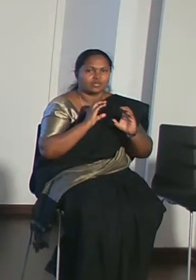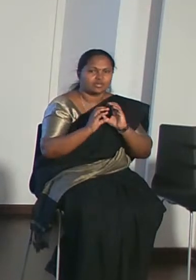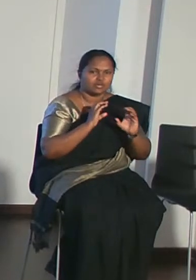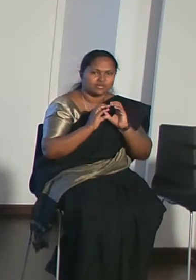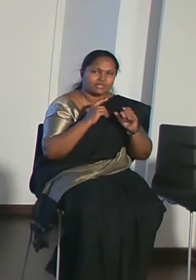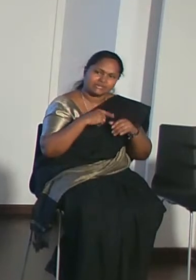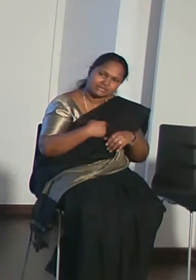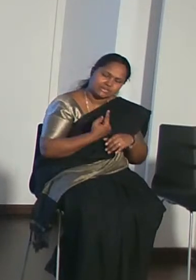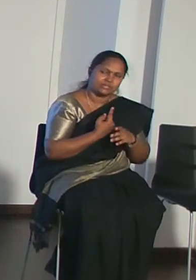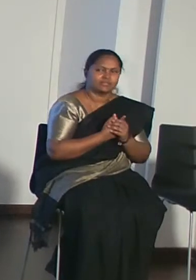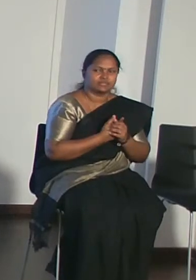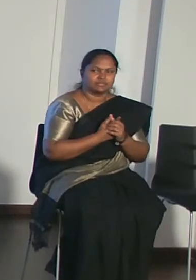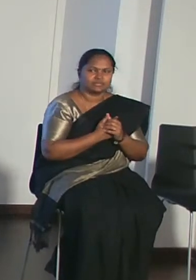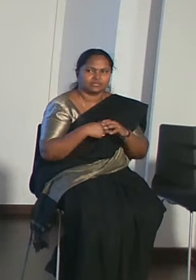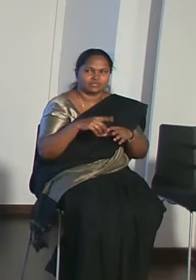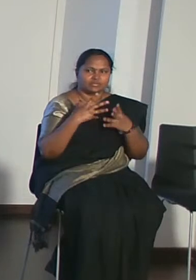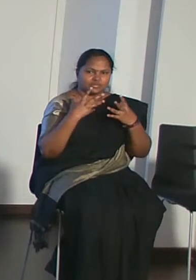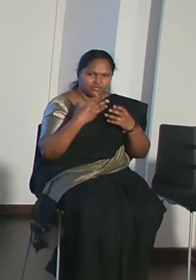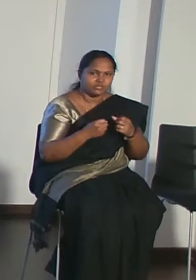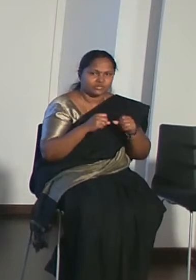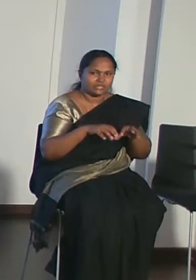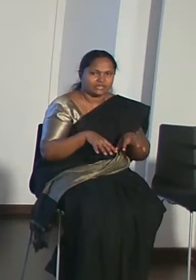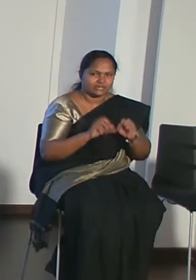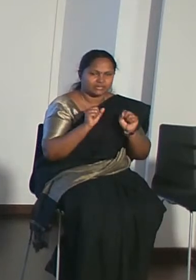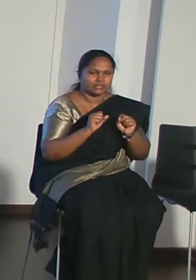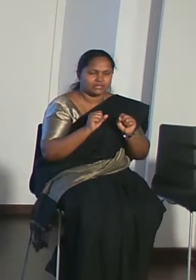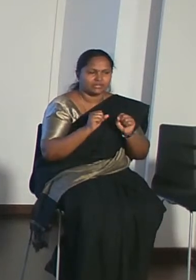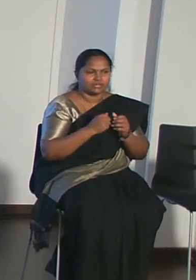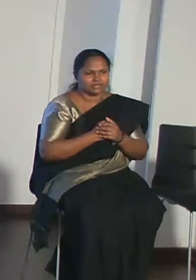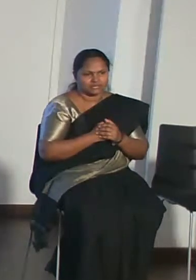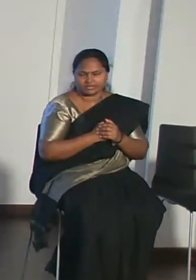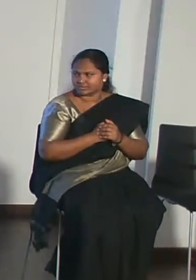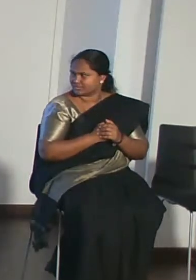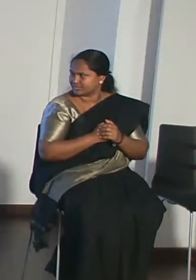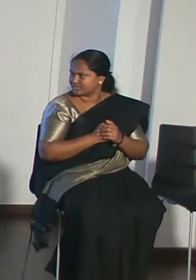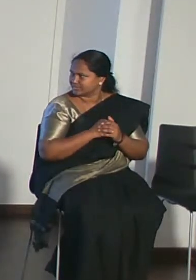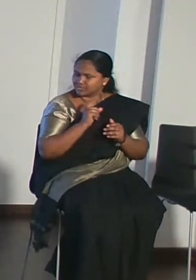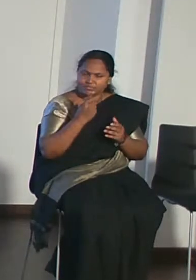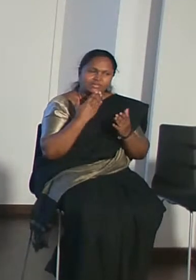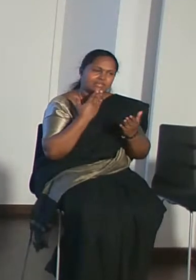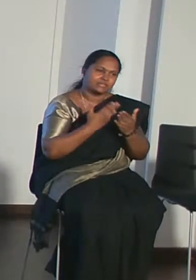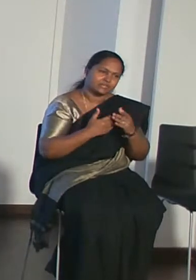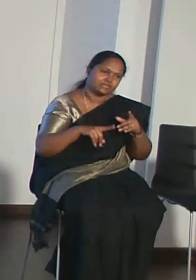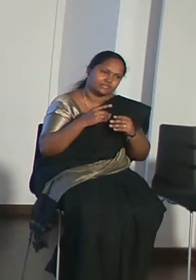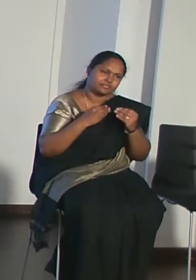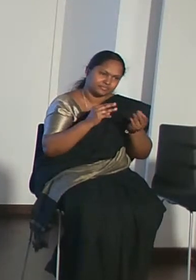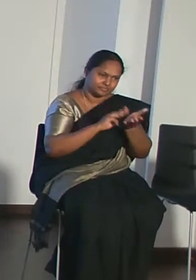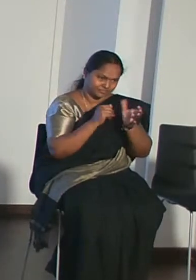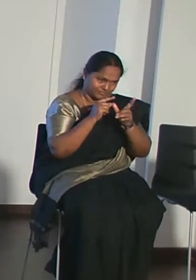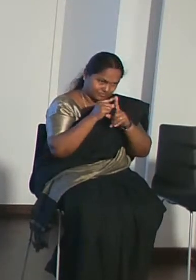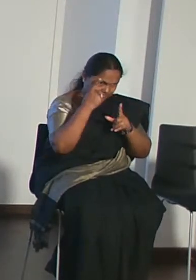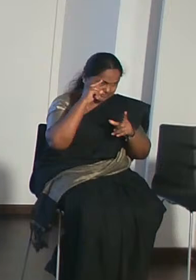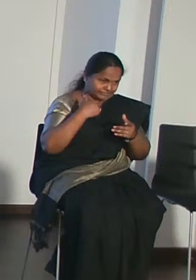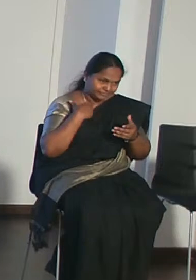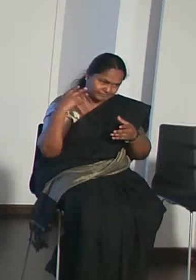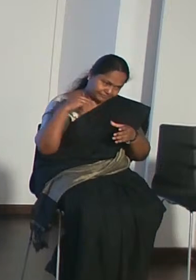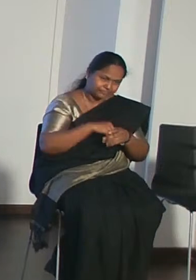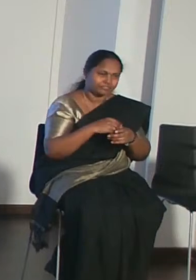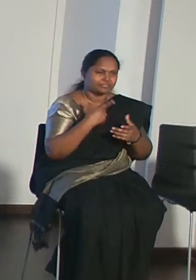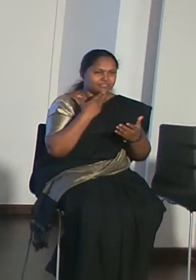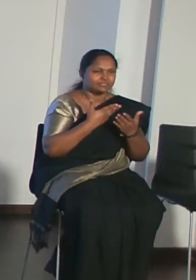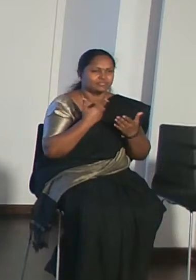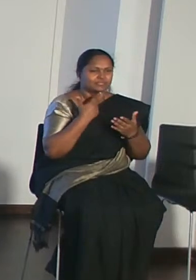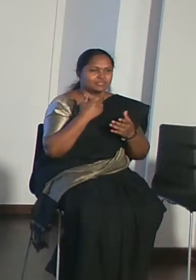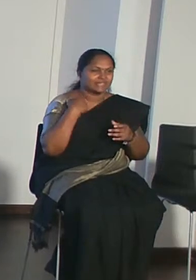itself. So, I mean, do you want to take on? Yeah, first of all, thank you, Matt, for flying me from